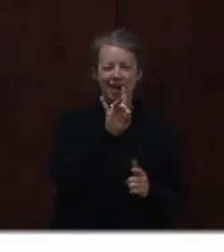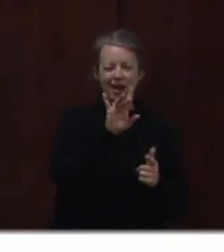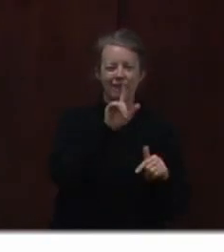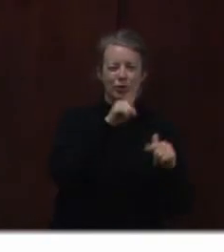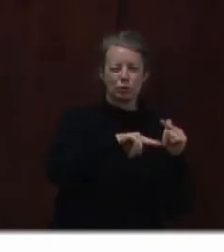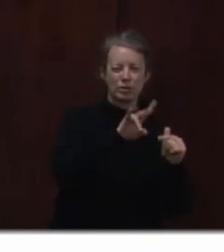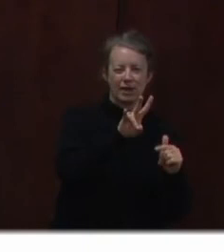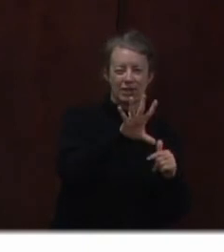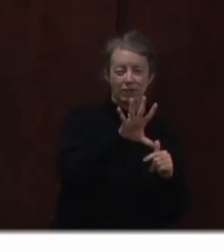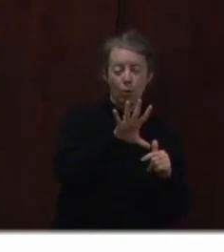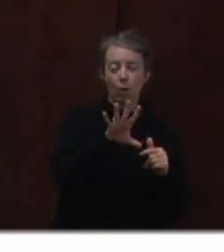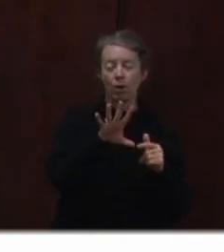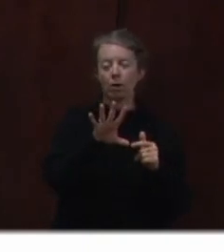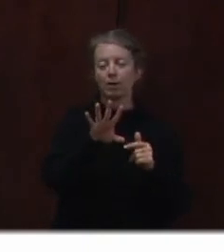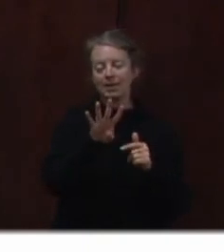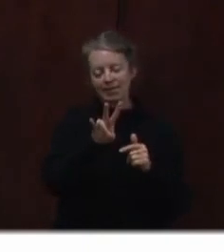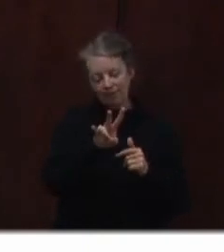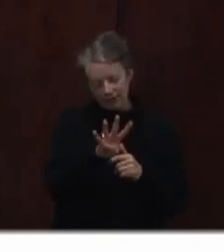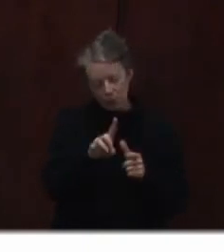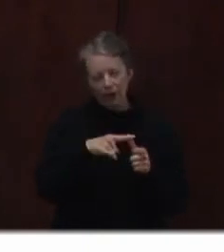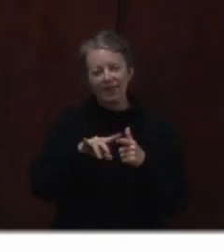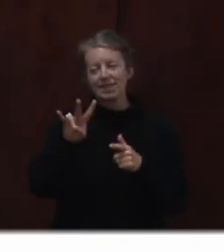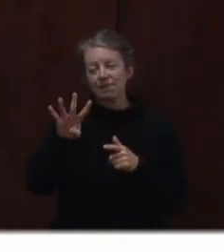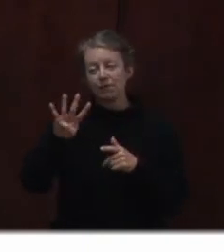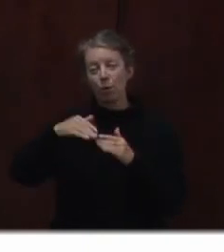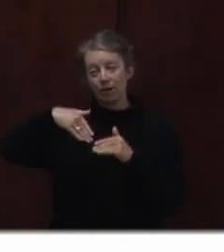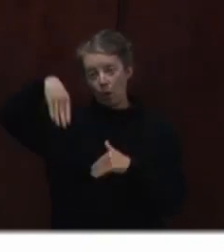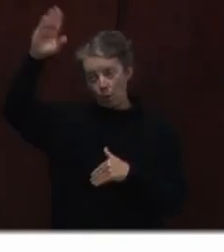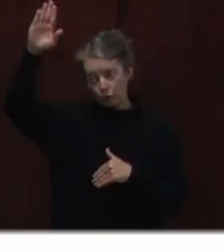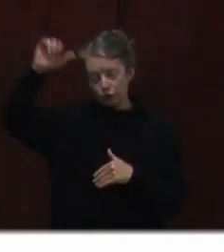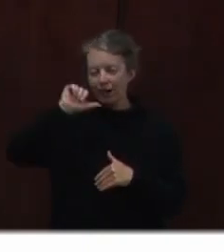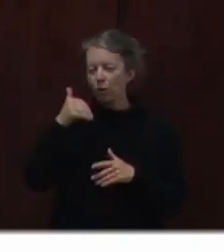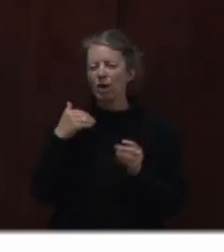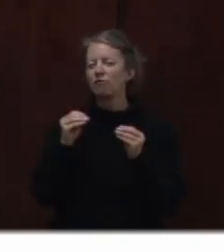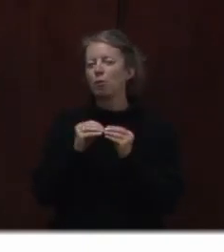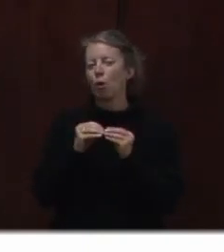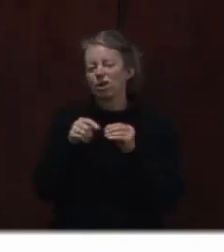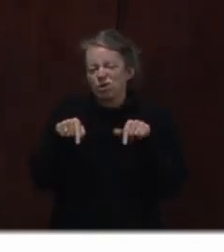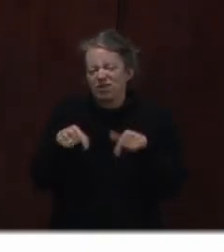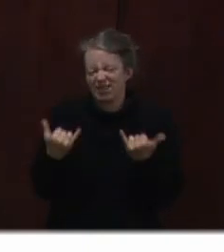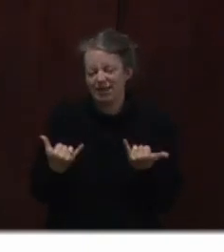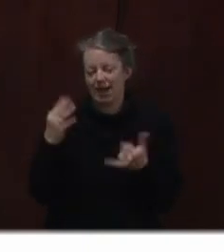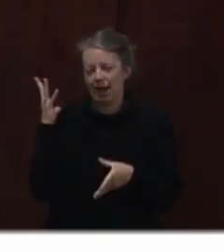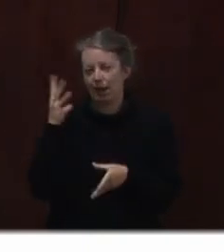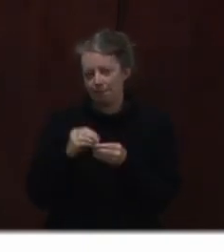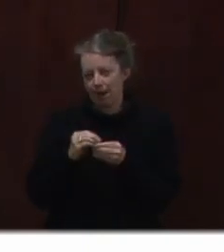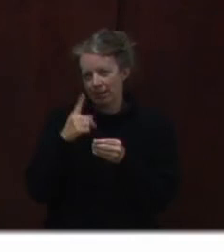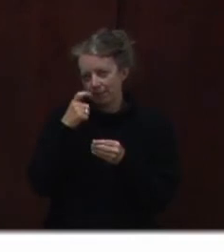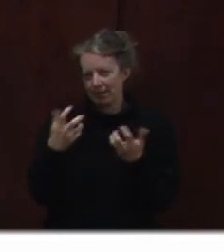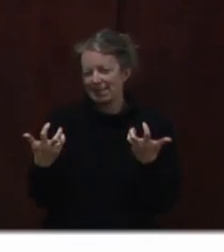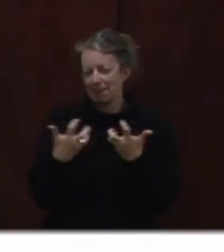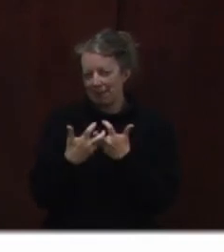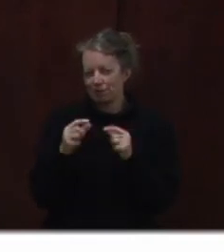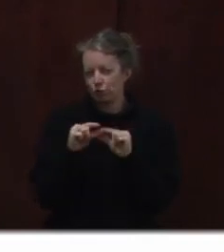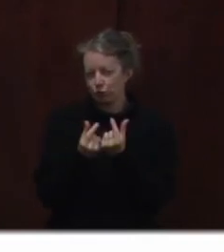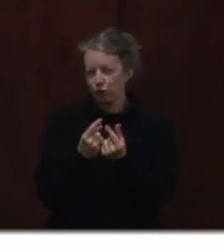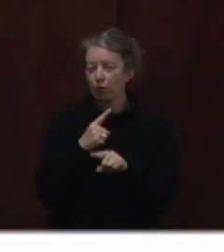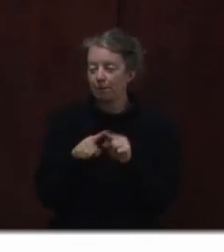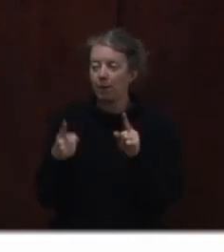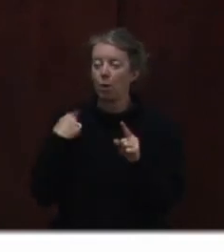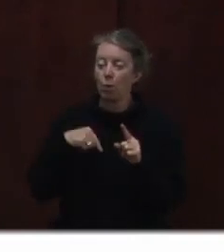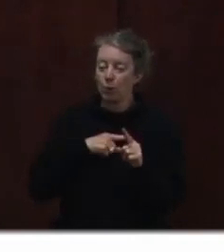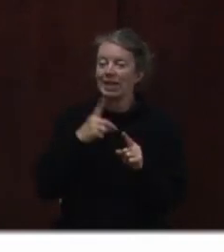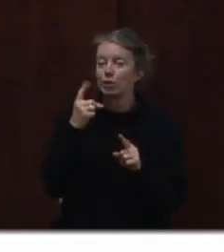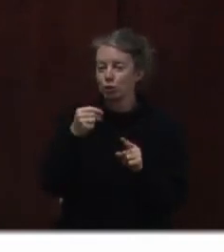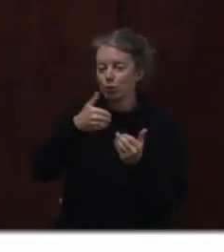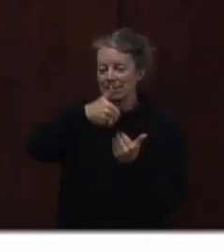older. I don't have it past that. Gotcha. I did combine it this time because it matches the group that we're in, but we Right. actually do look at it